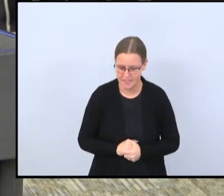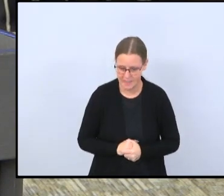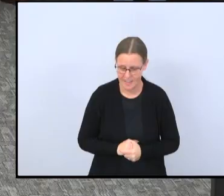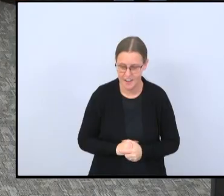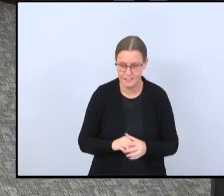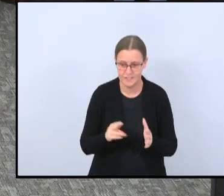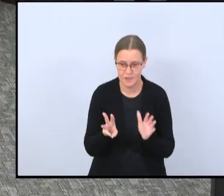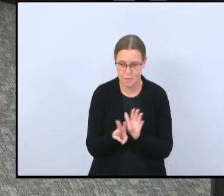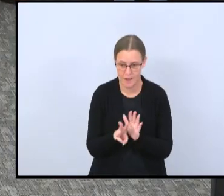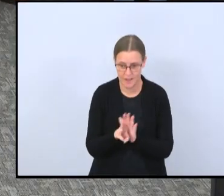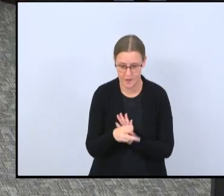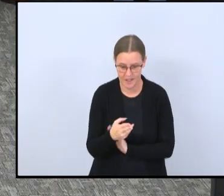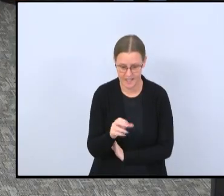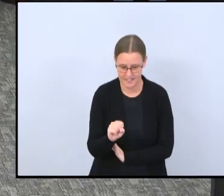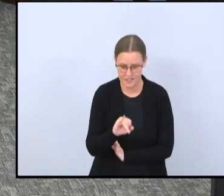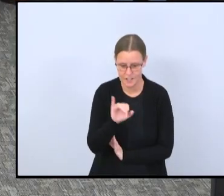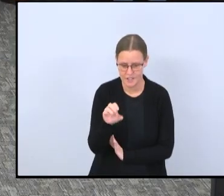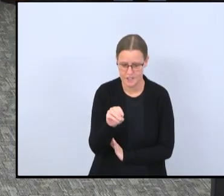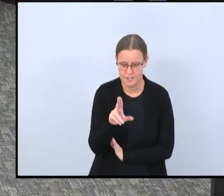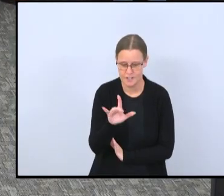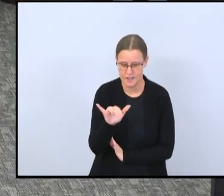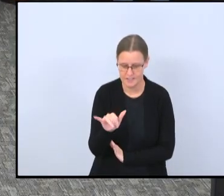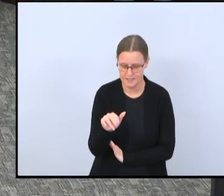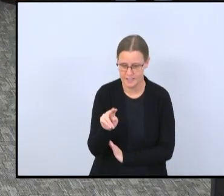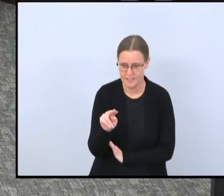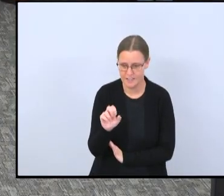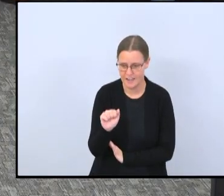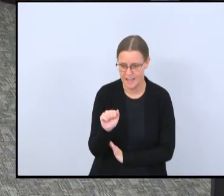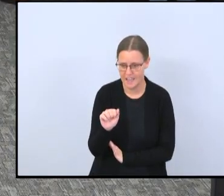From Waco High School, Jocelyn Austin.